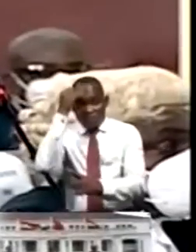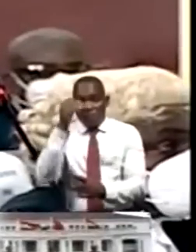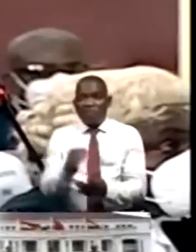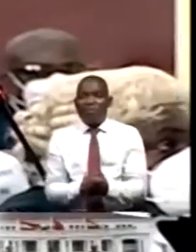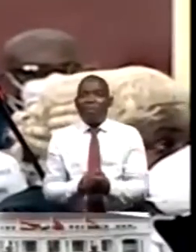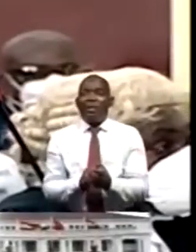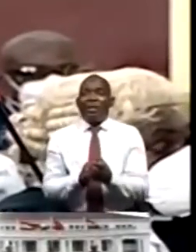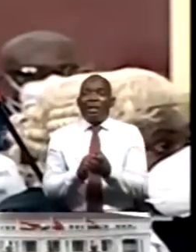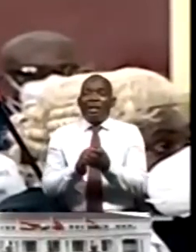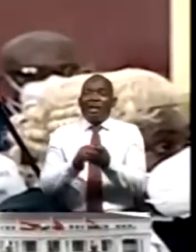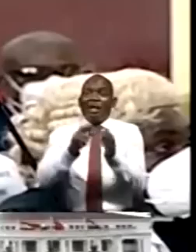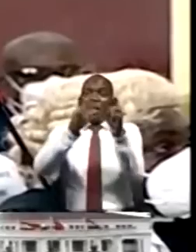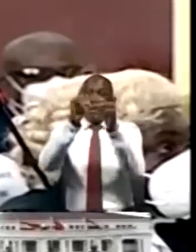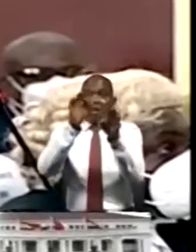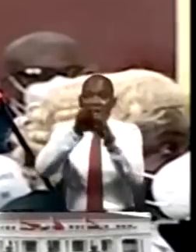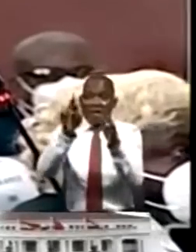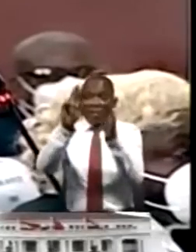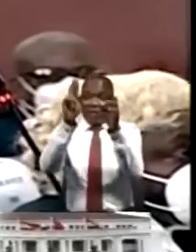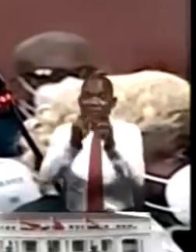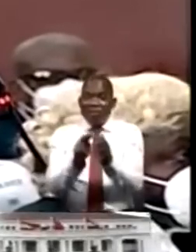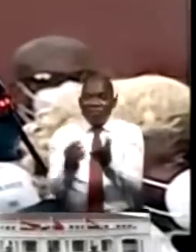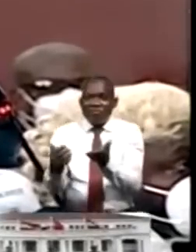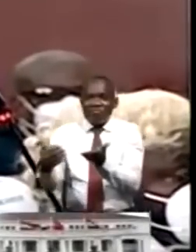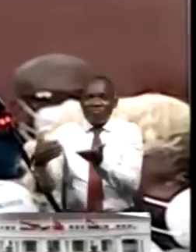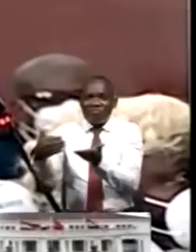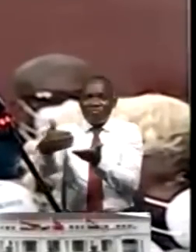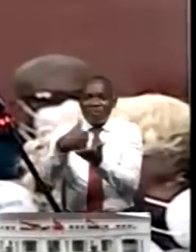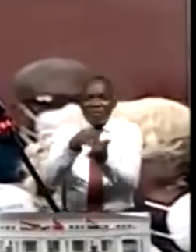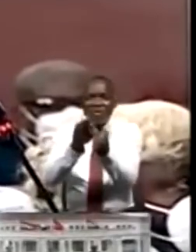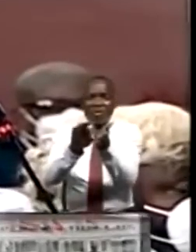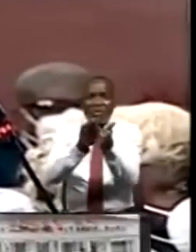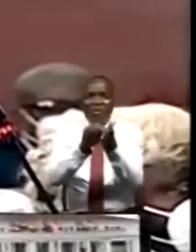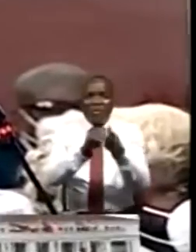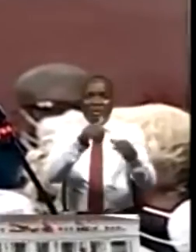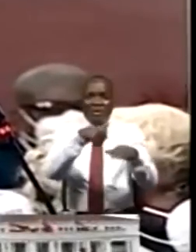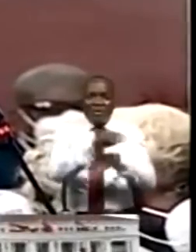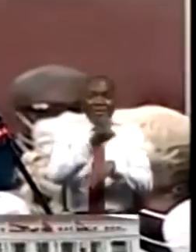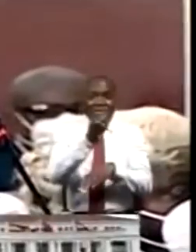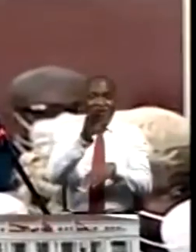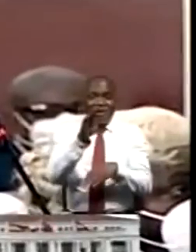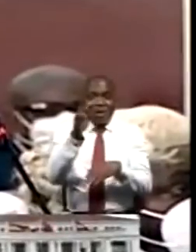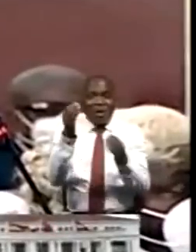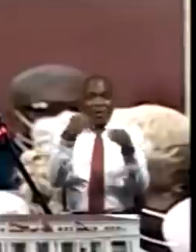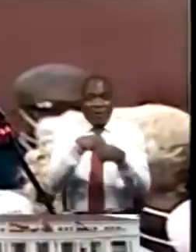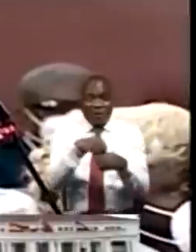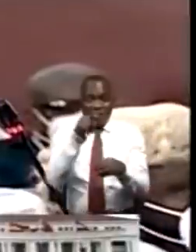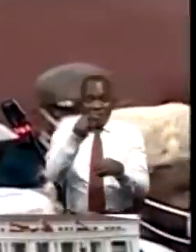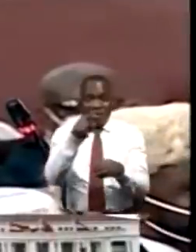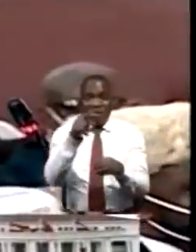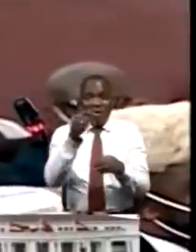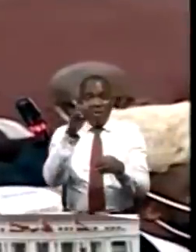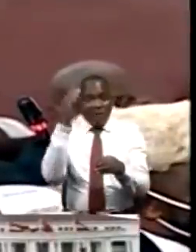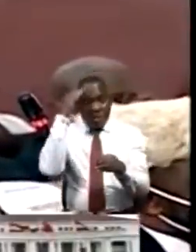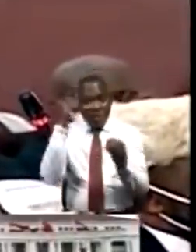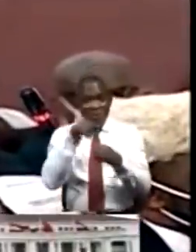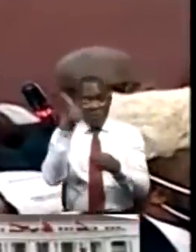the coalition results that came to the EC headquarters that you describe as a strong room are